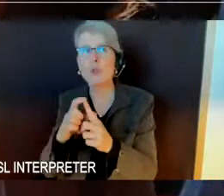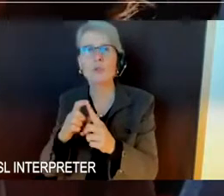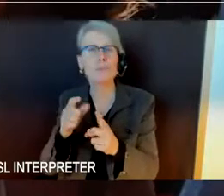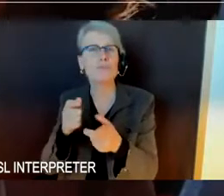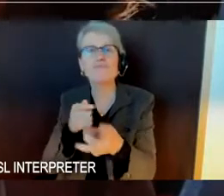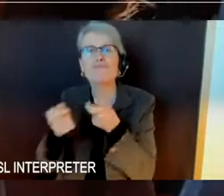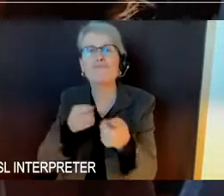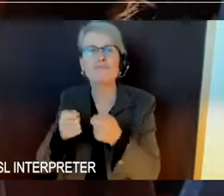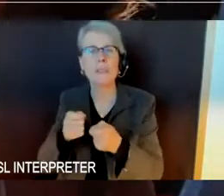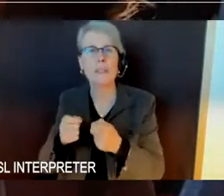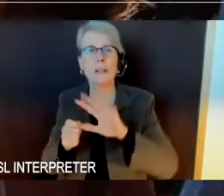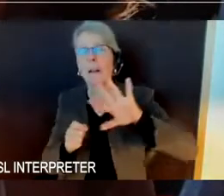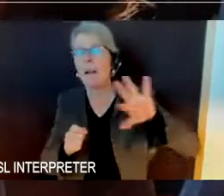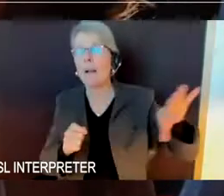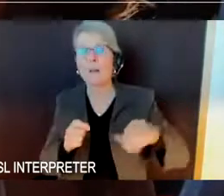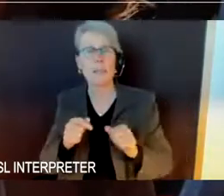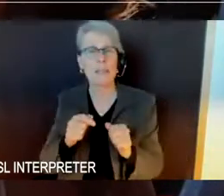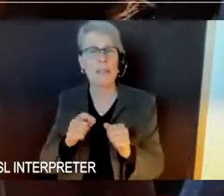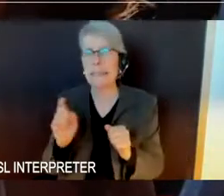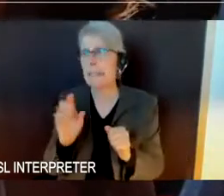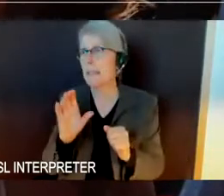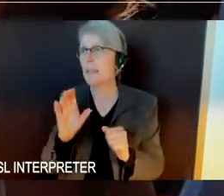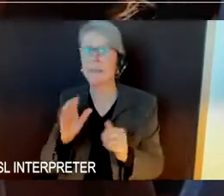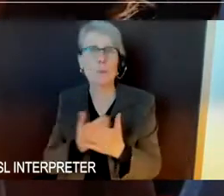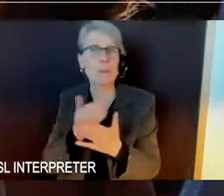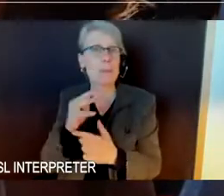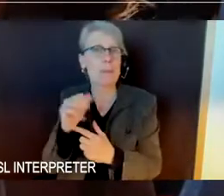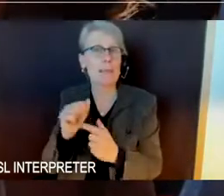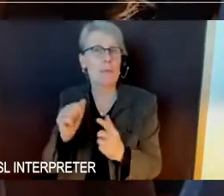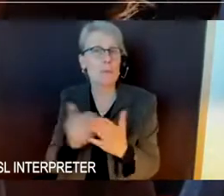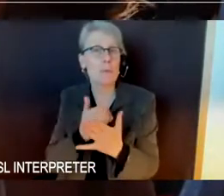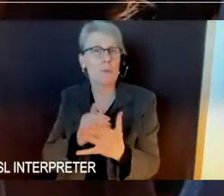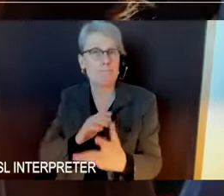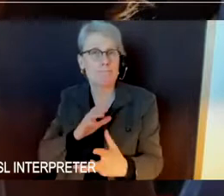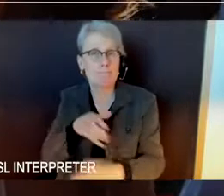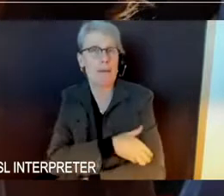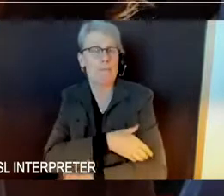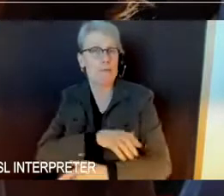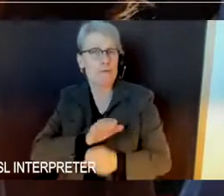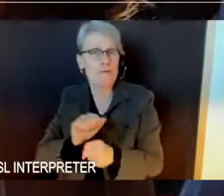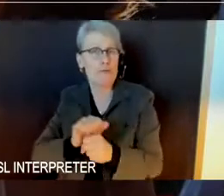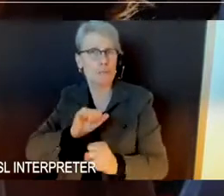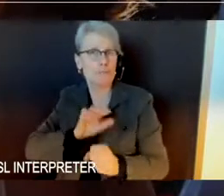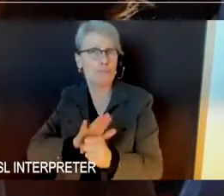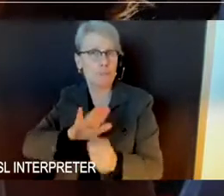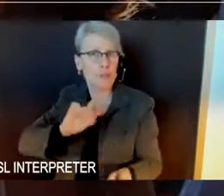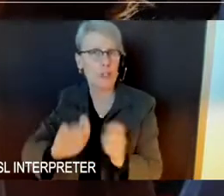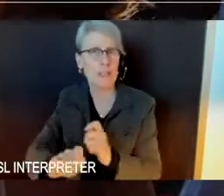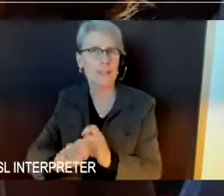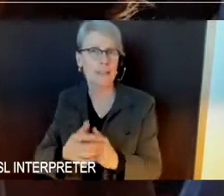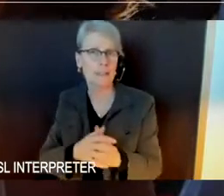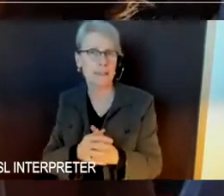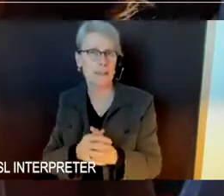weaponizing of social media, they are looking deeply for this movement media. Connecting,